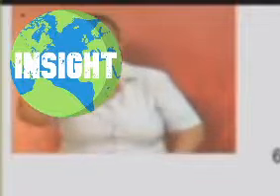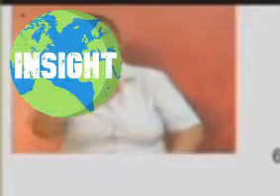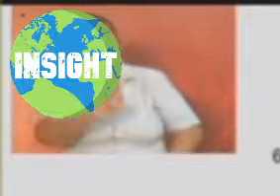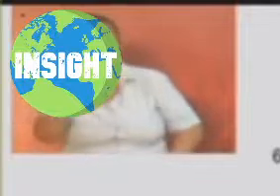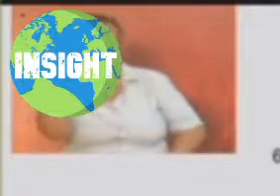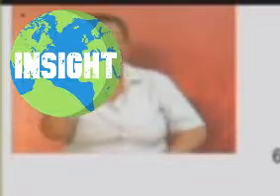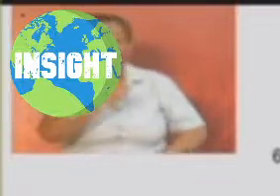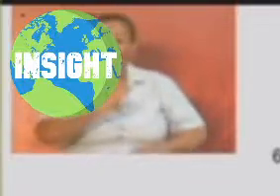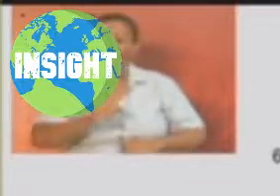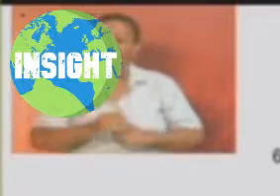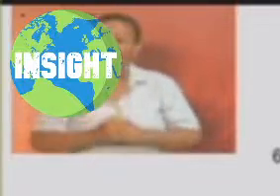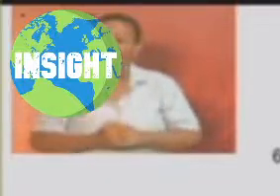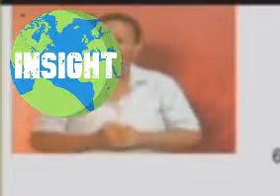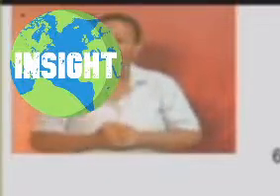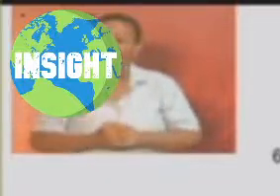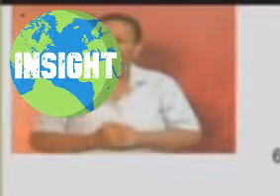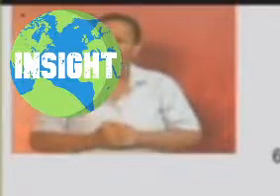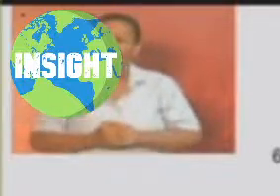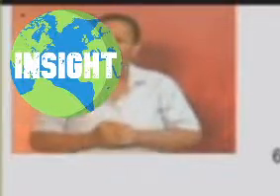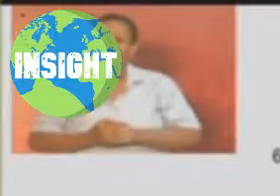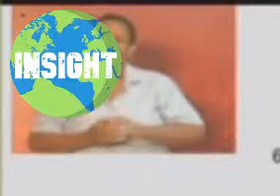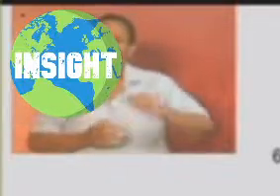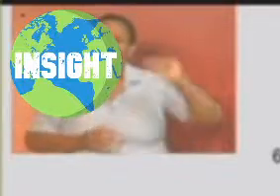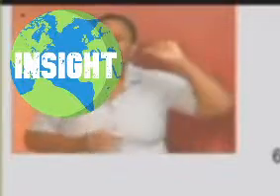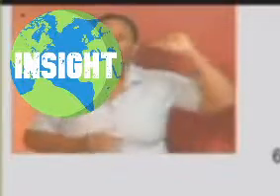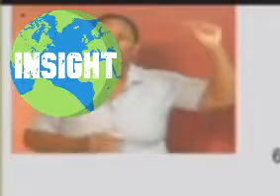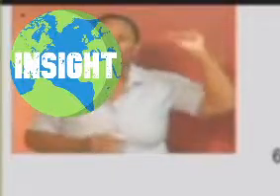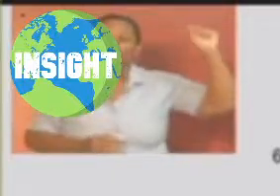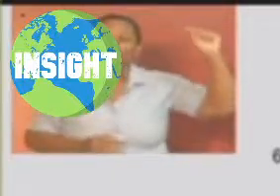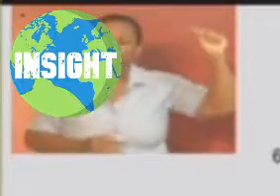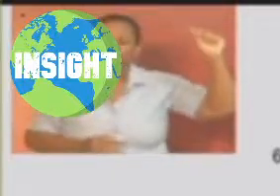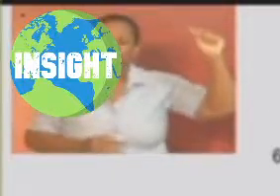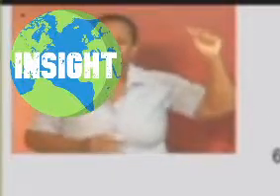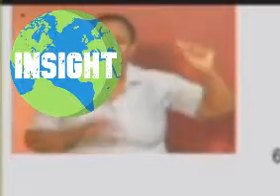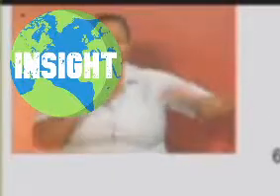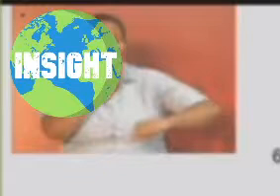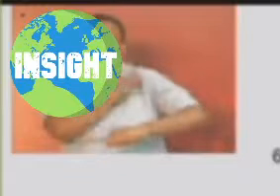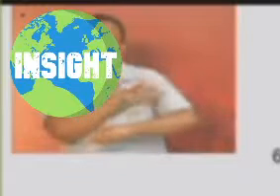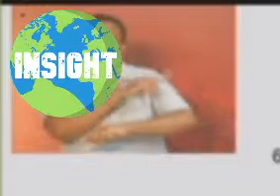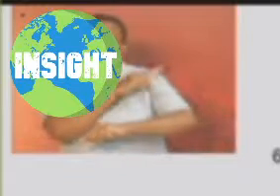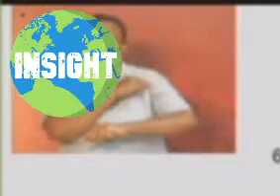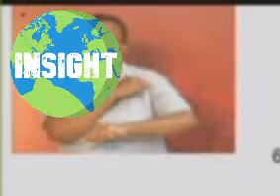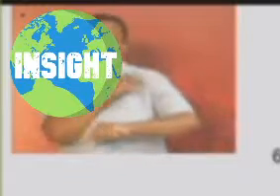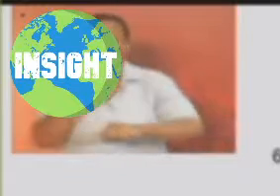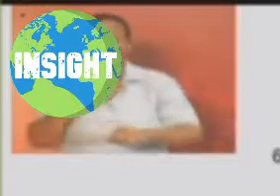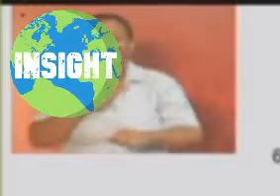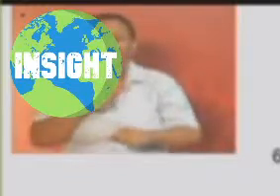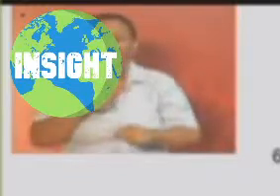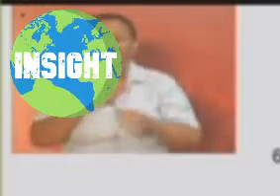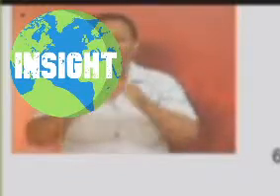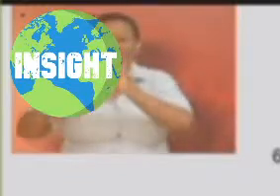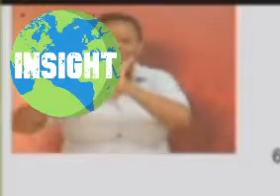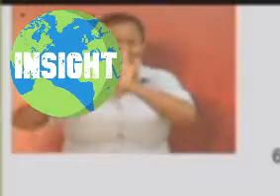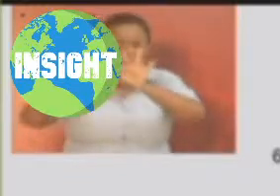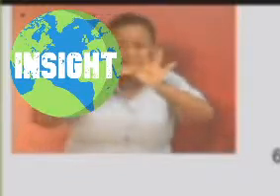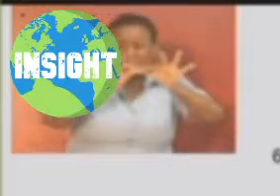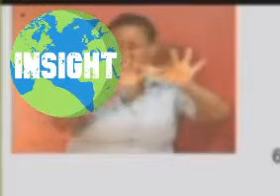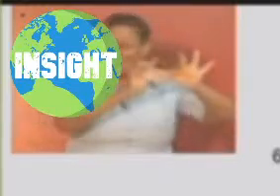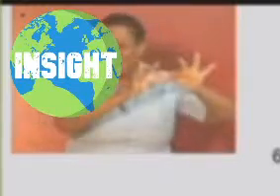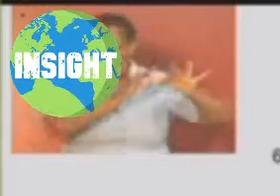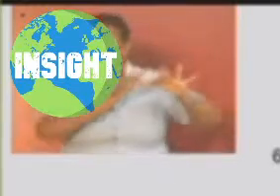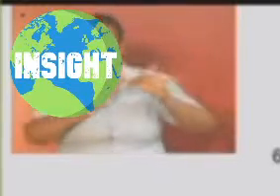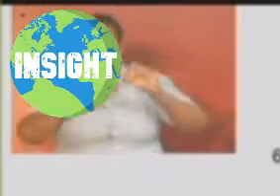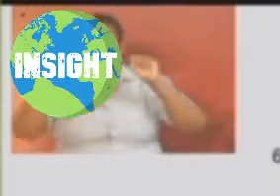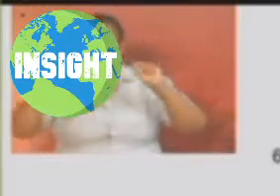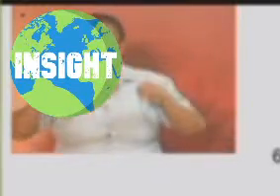Hospital, recently recommissioned as a COVID-19 hospital as of last Saturday, currently at 60%.